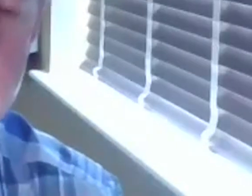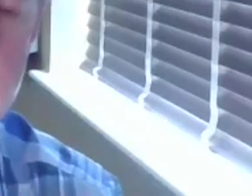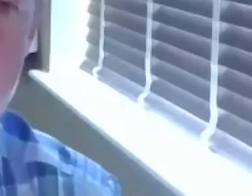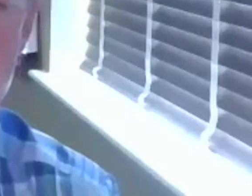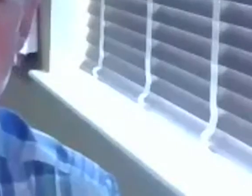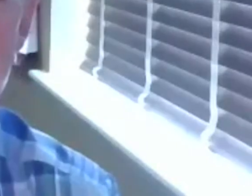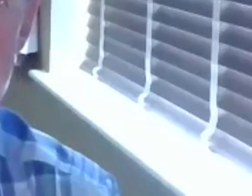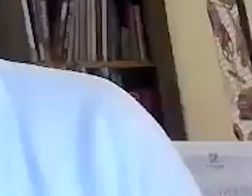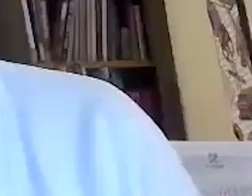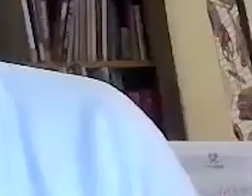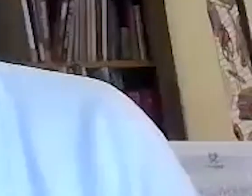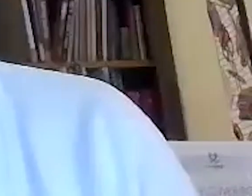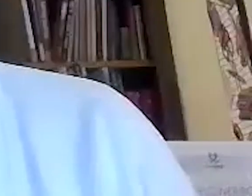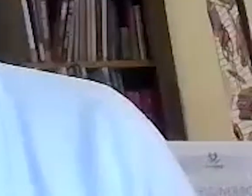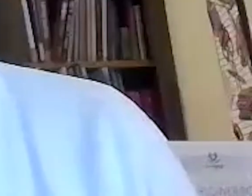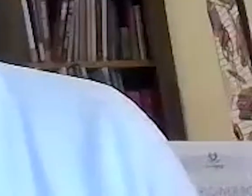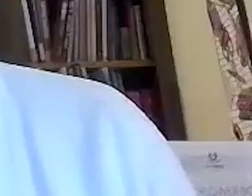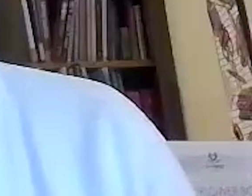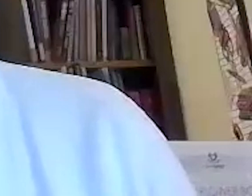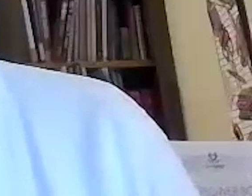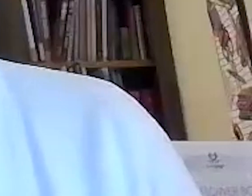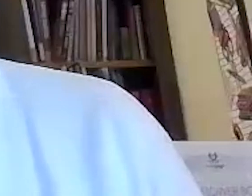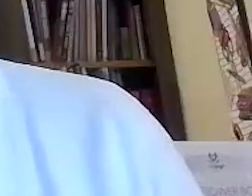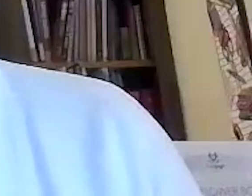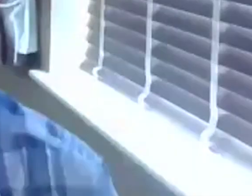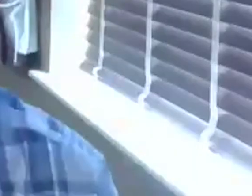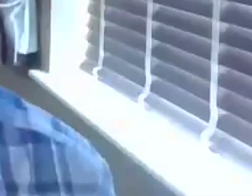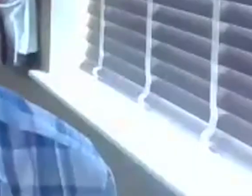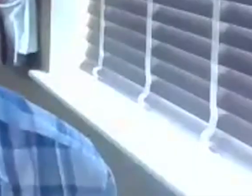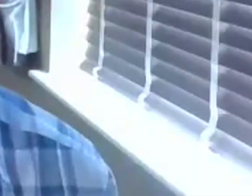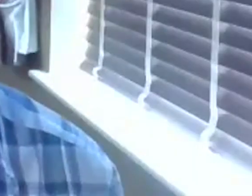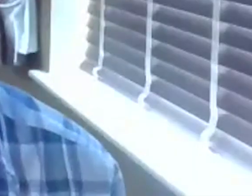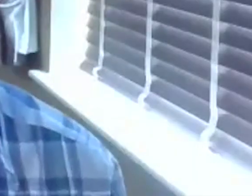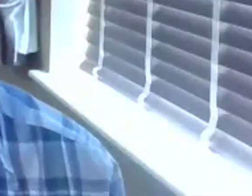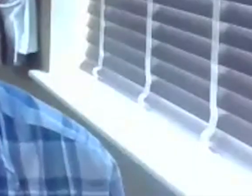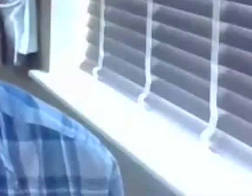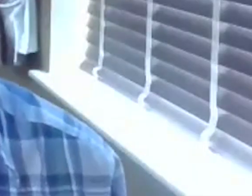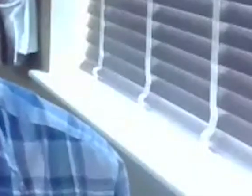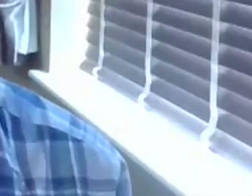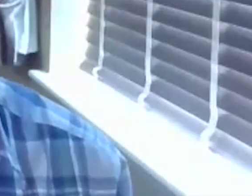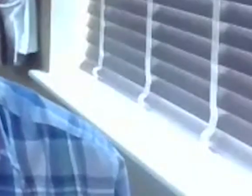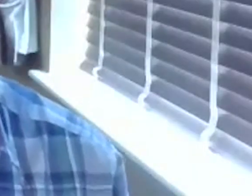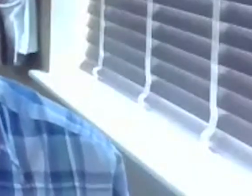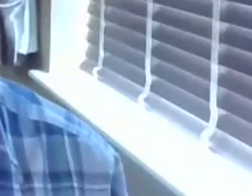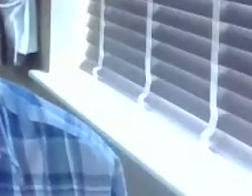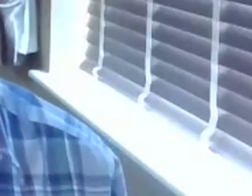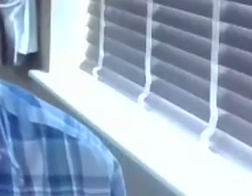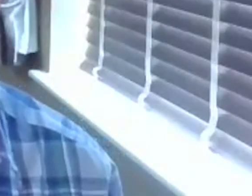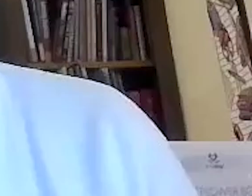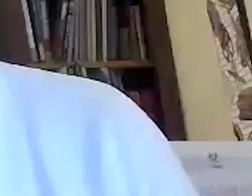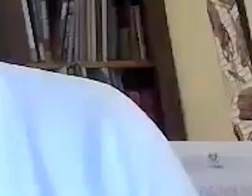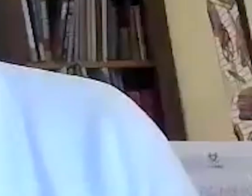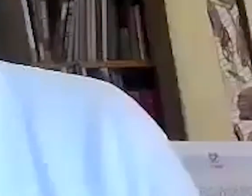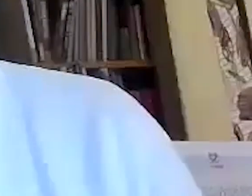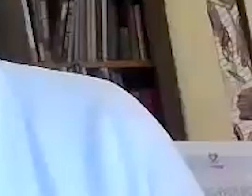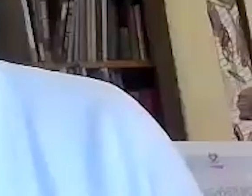parents couldn't speak English, if they helped their child just simply by sharing books, for example, using Spanish language,